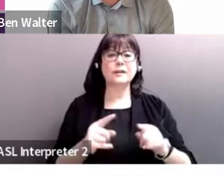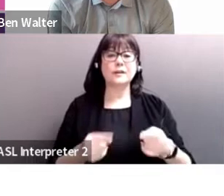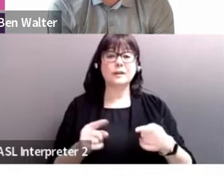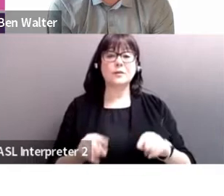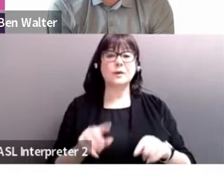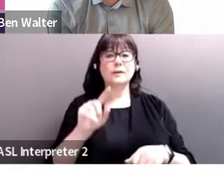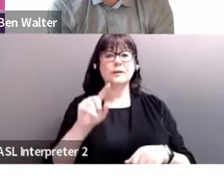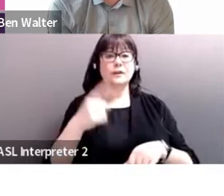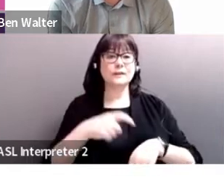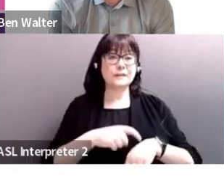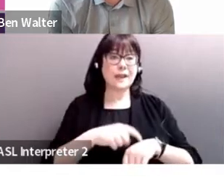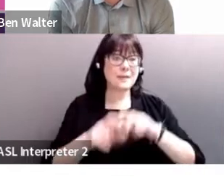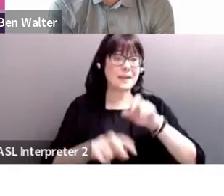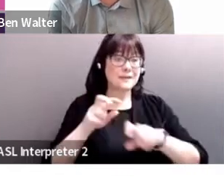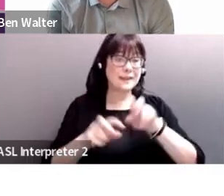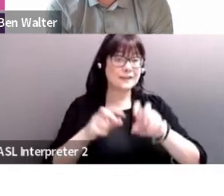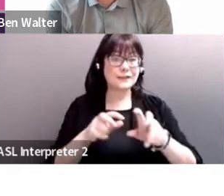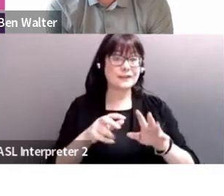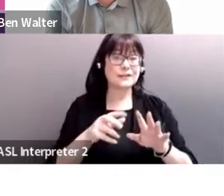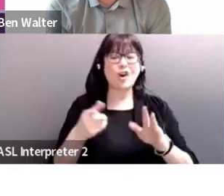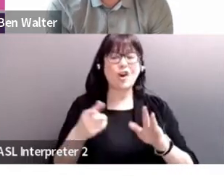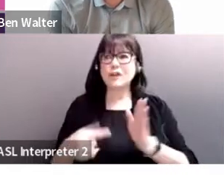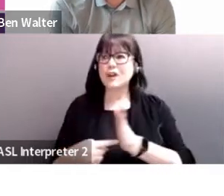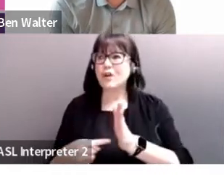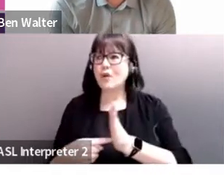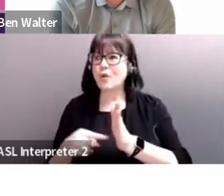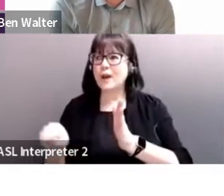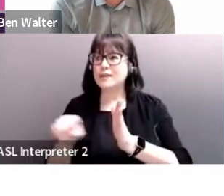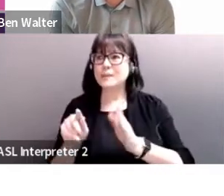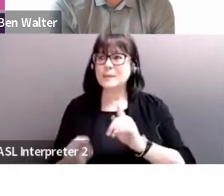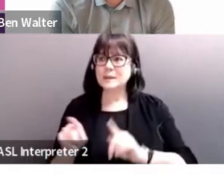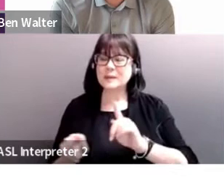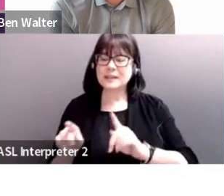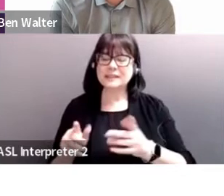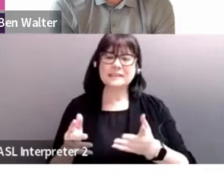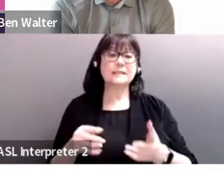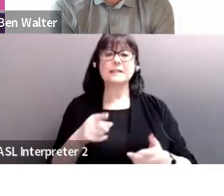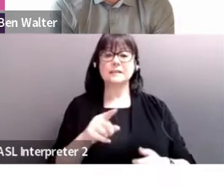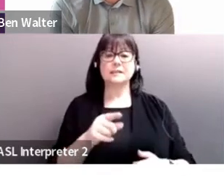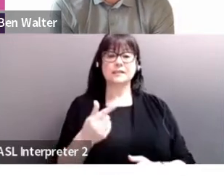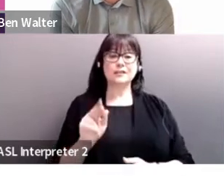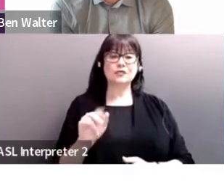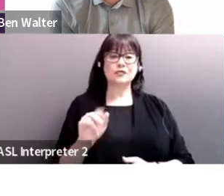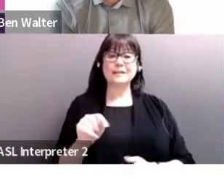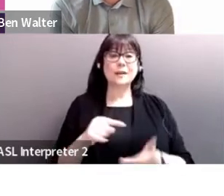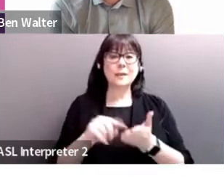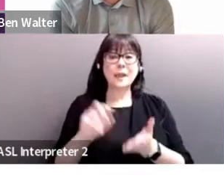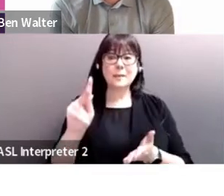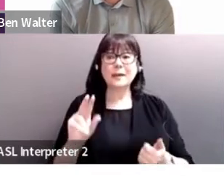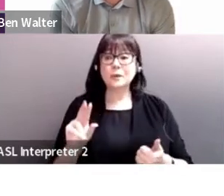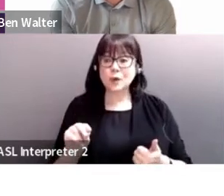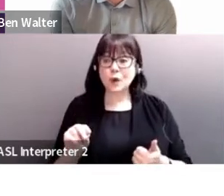with investors. So obviously great. You don't have to pay it back. You don't have to give up ownership in your business. It's really a third-party source of